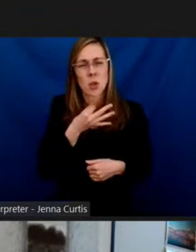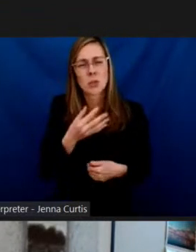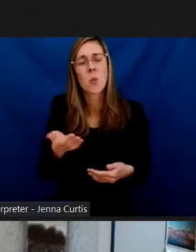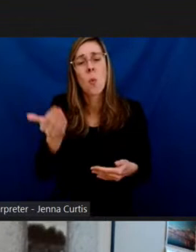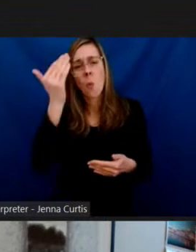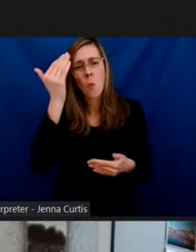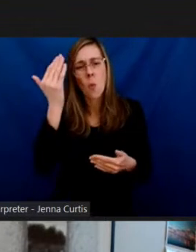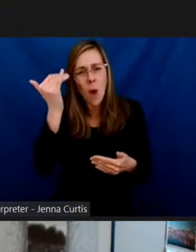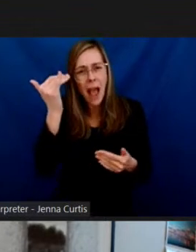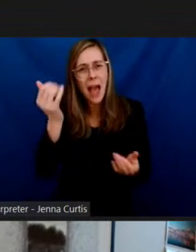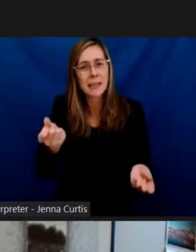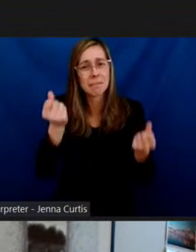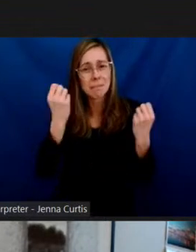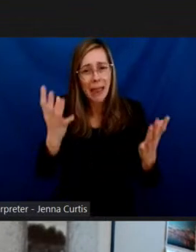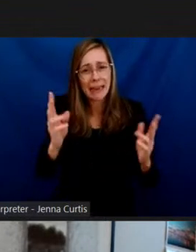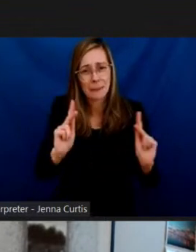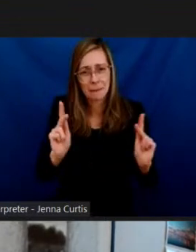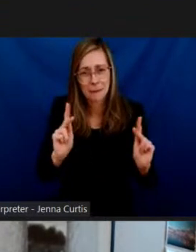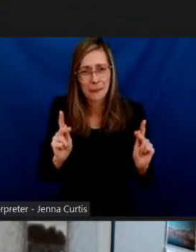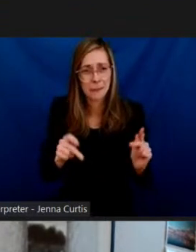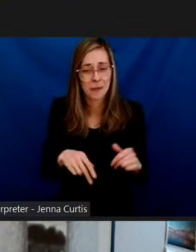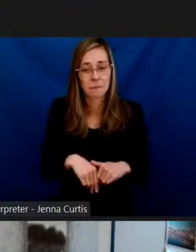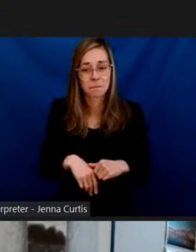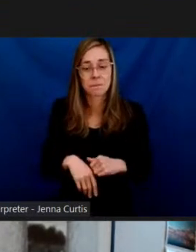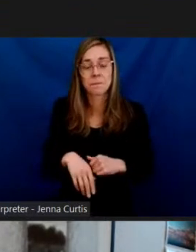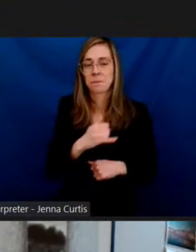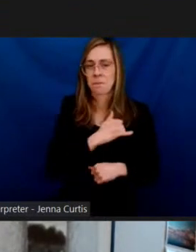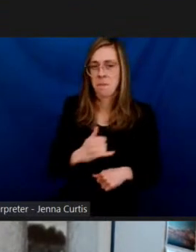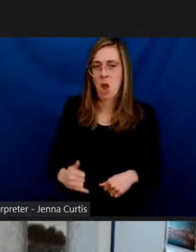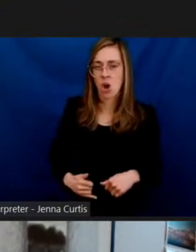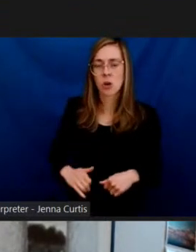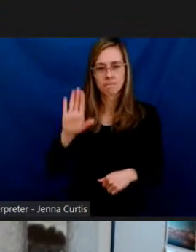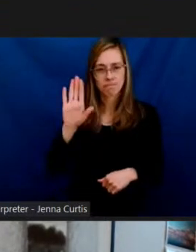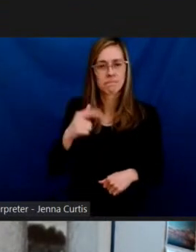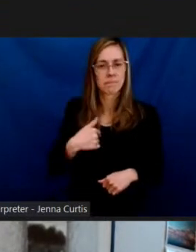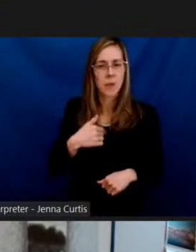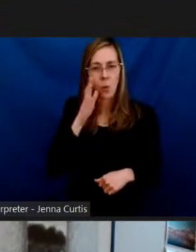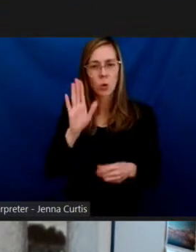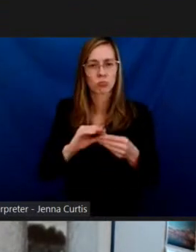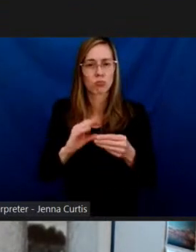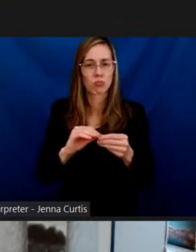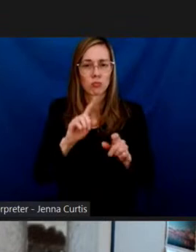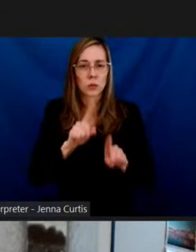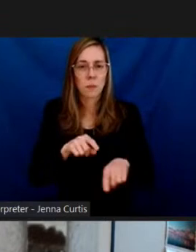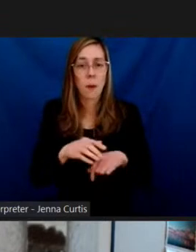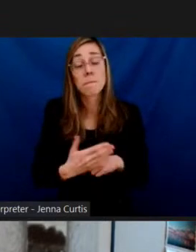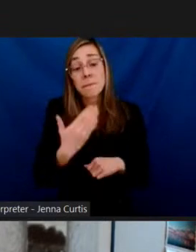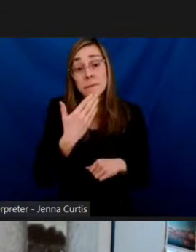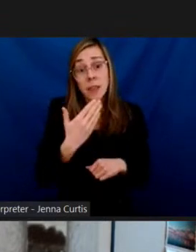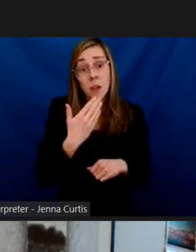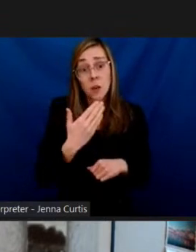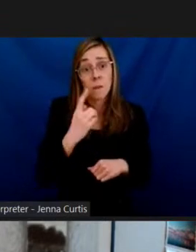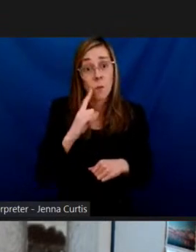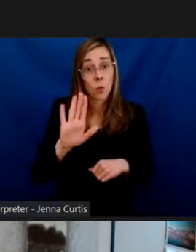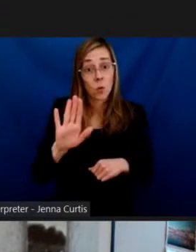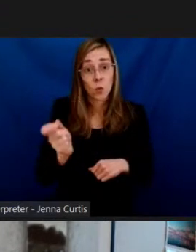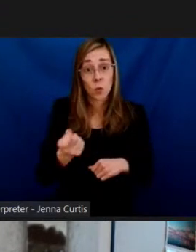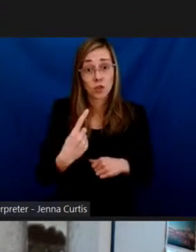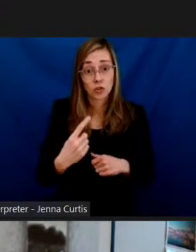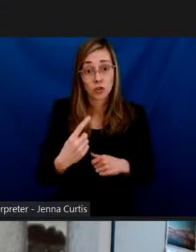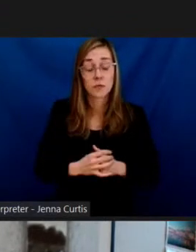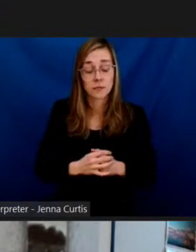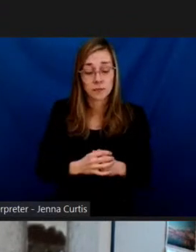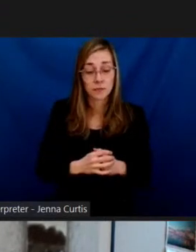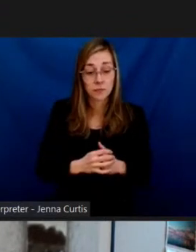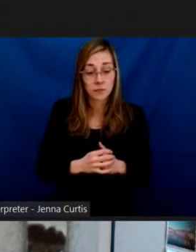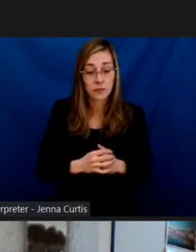I'll take a first stab at that. Thank you for the question. And that was actually one of the